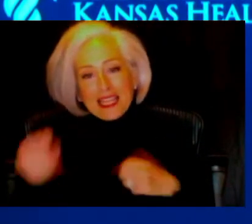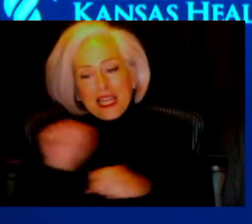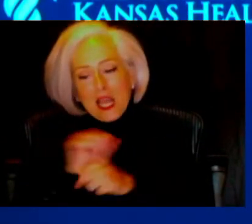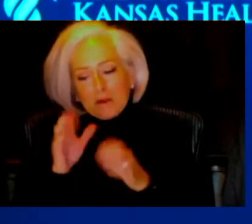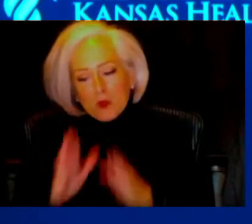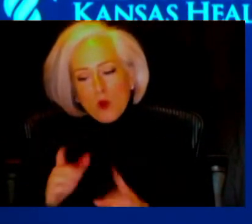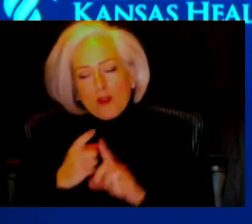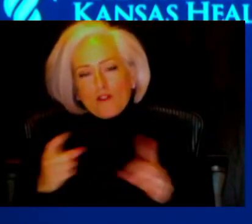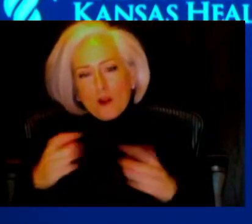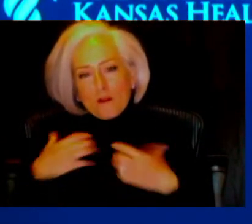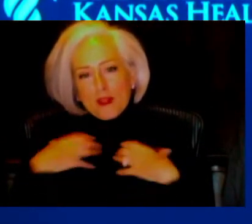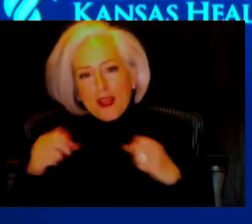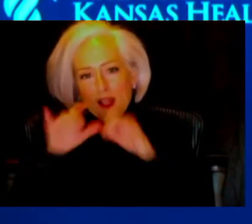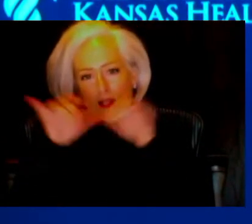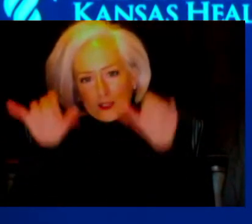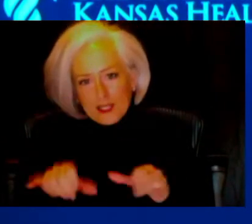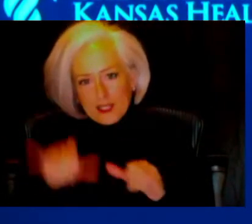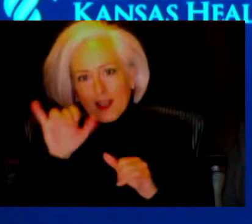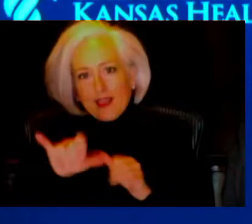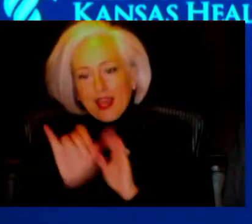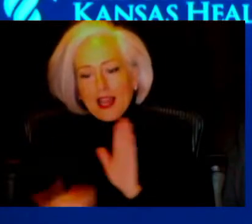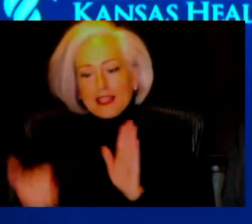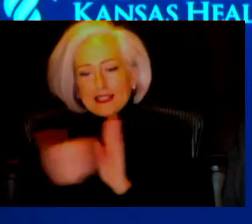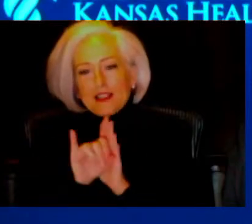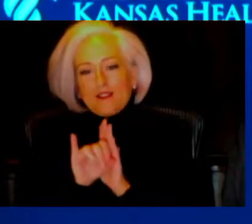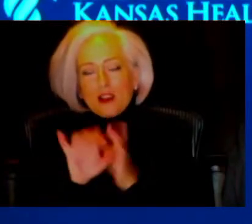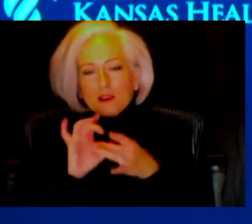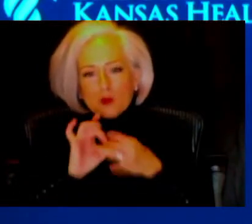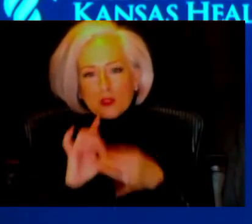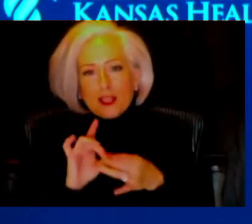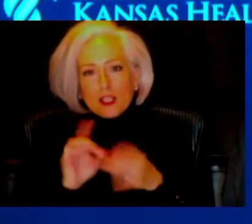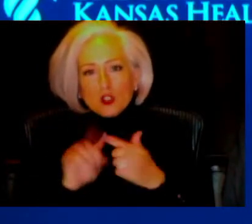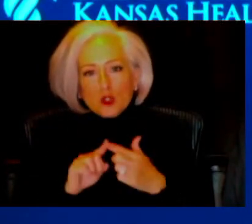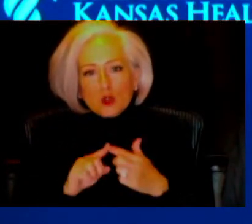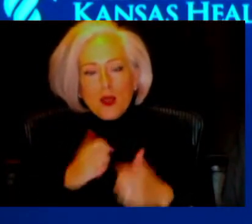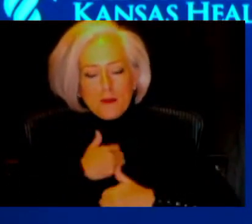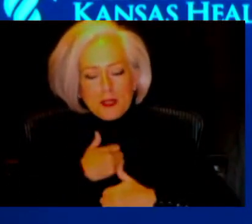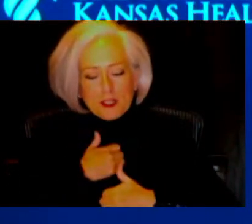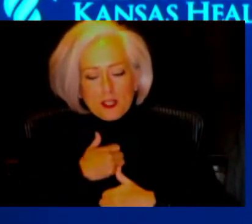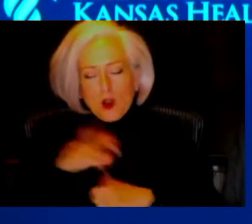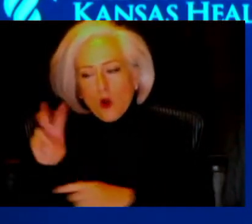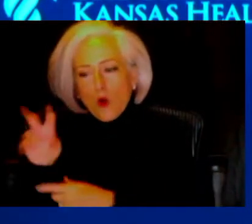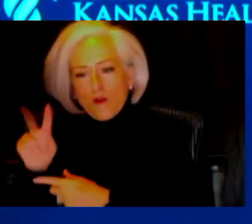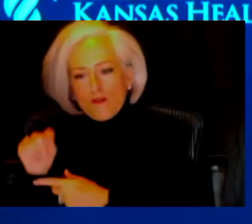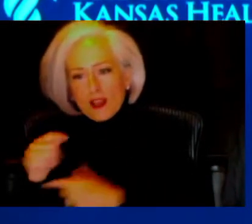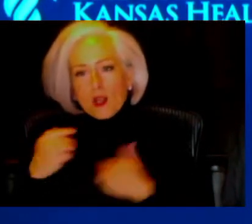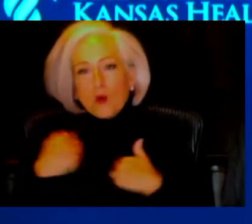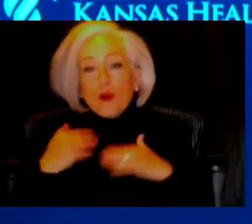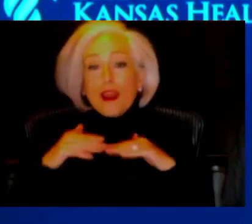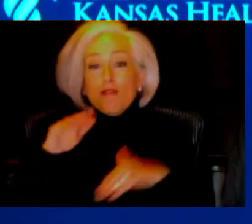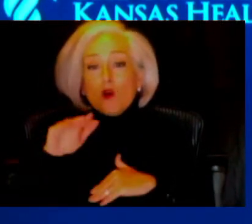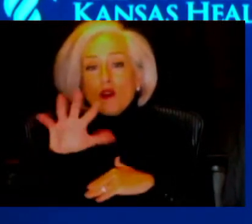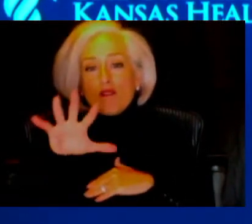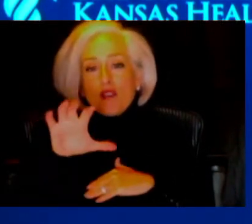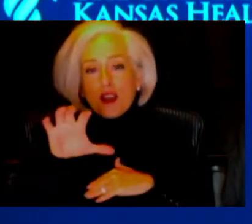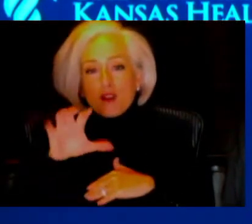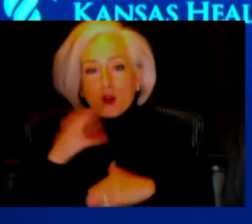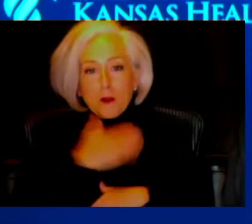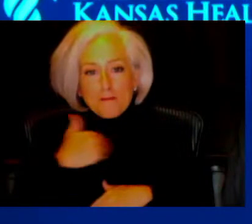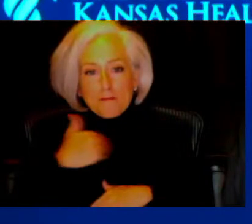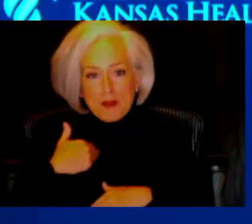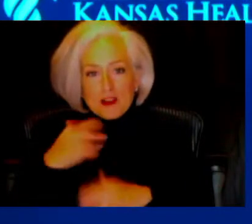that identifies with the military or being a veteran. We have close to over 500 members that have identified. We